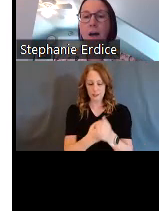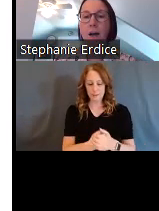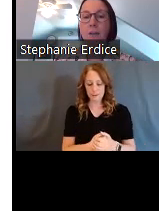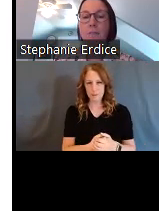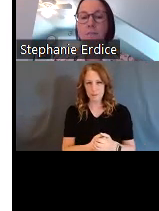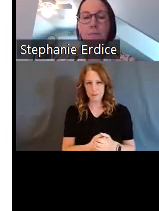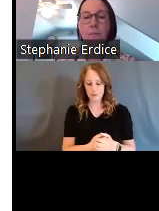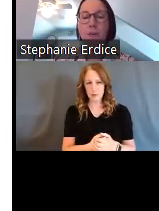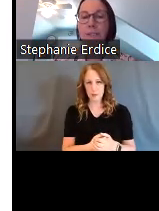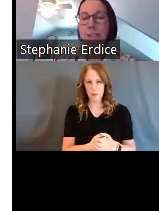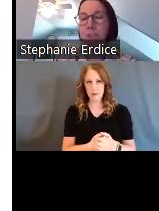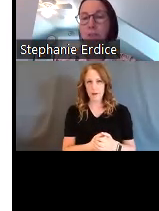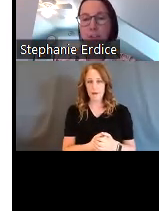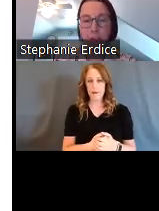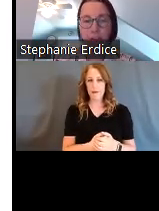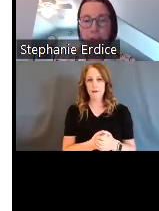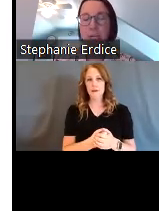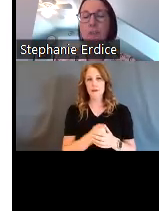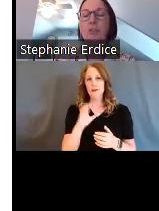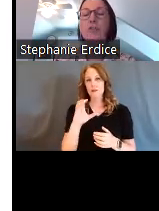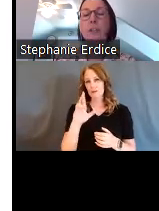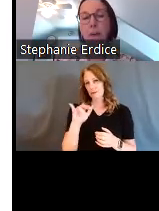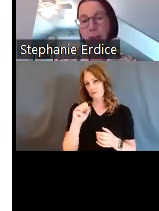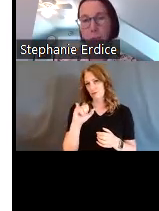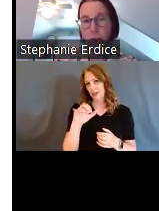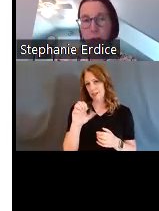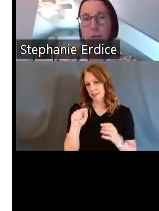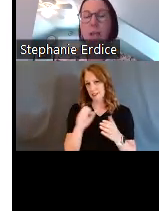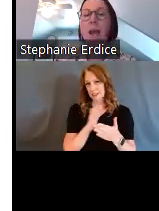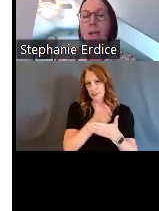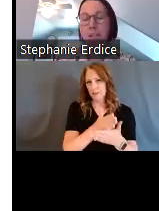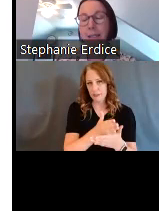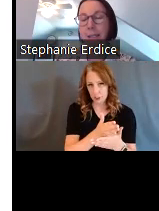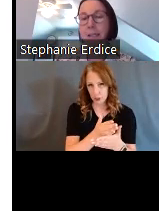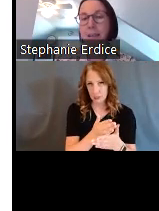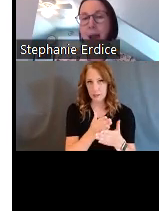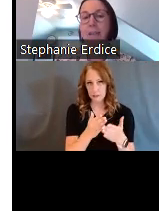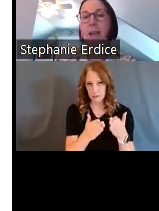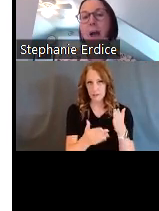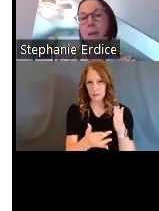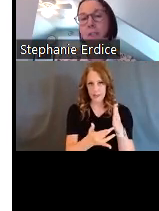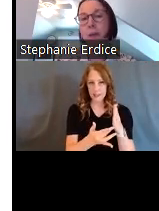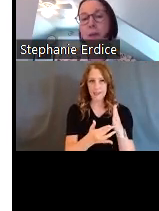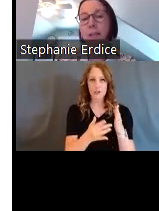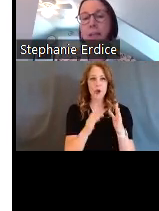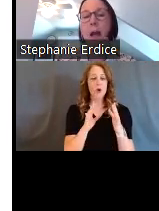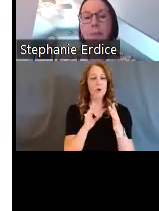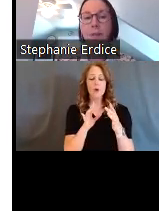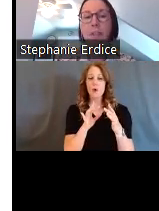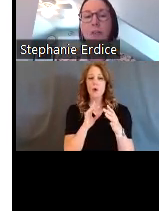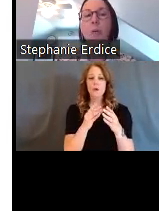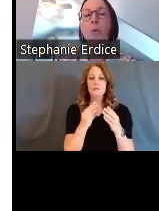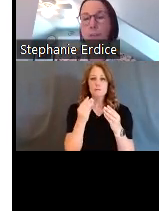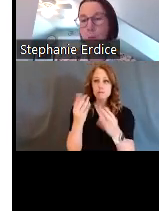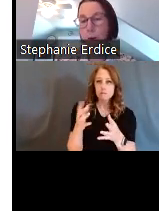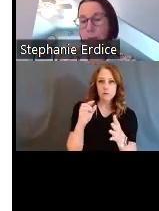those crisis intervention techniques. So sharing that with folks and sticking to that is a way to like